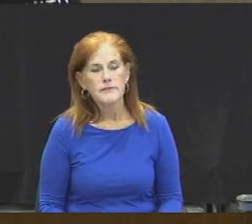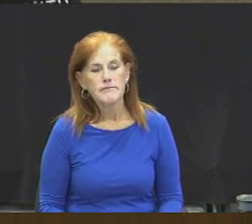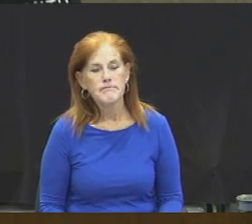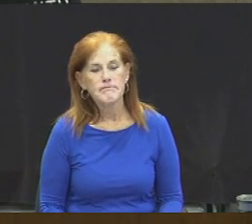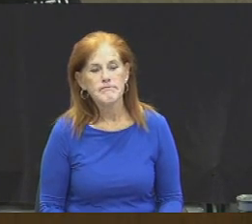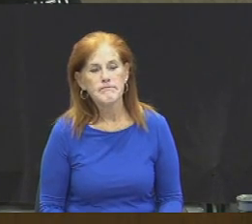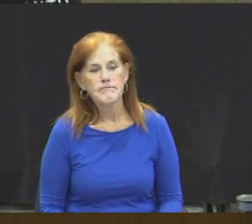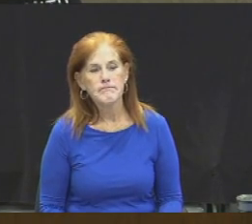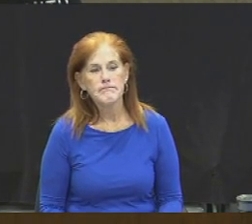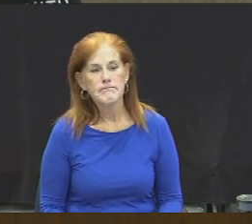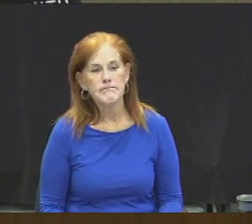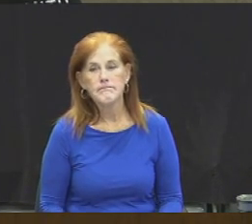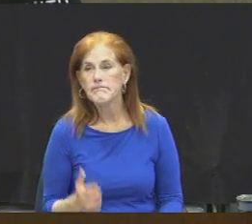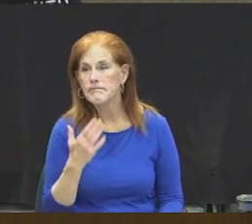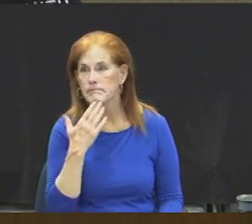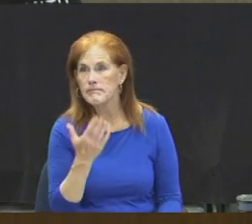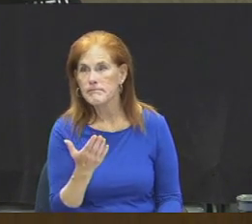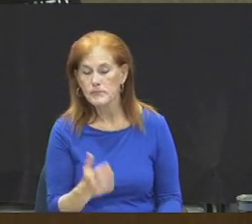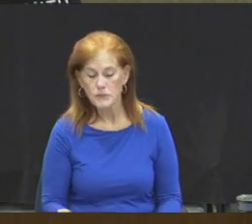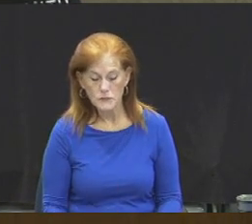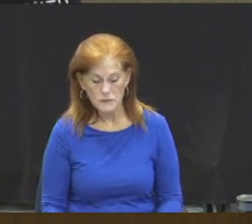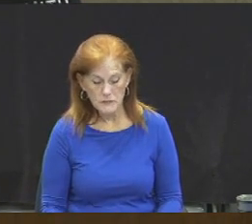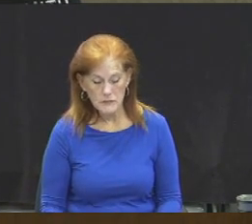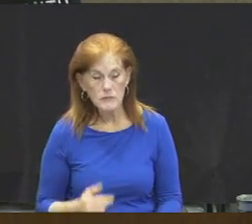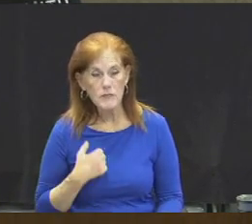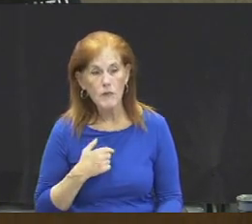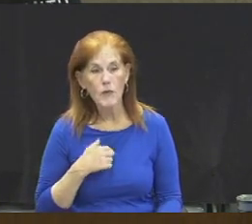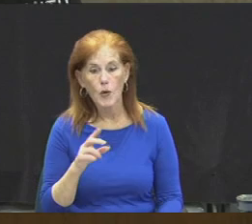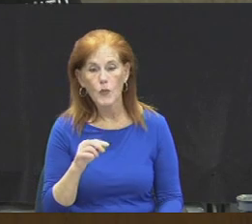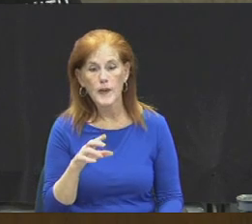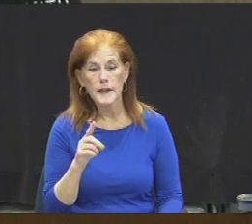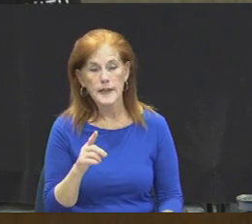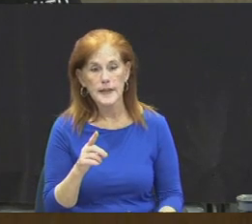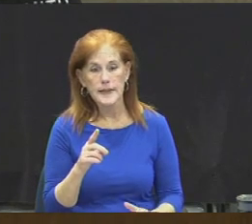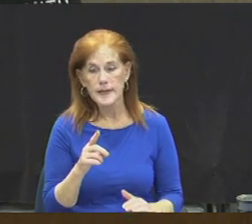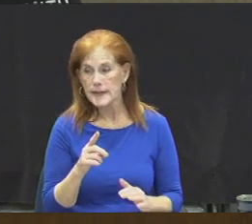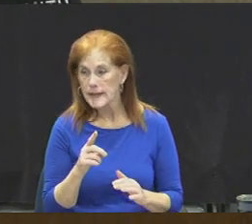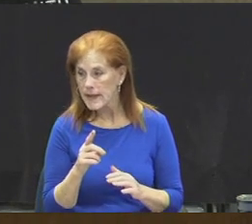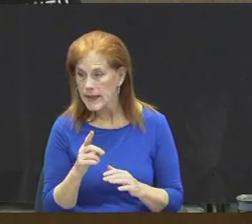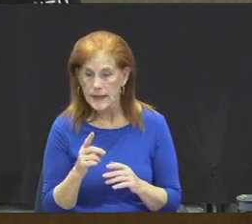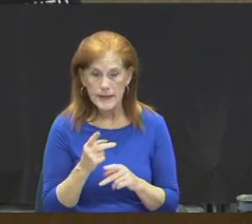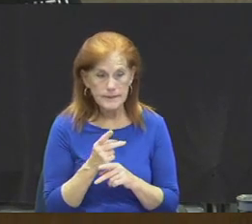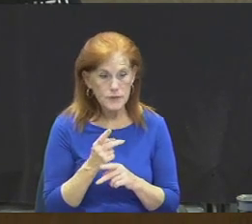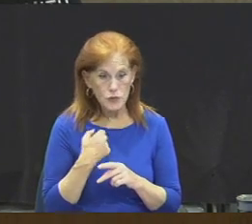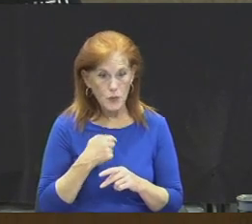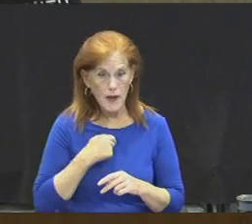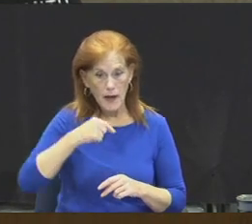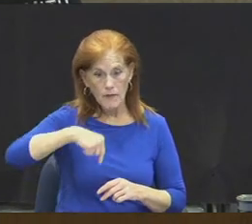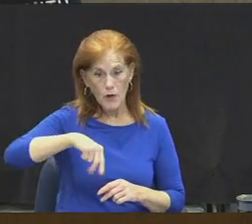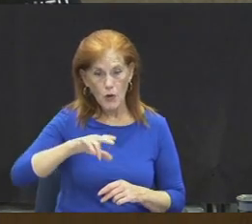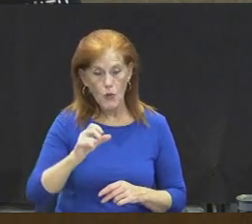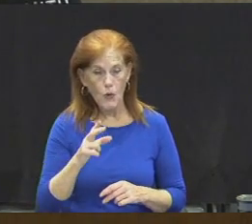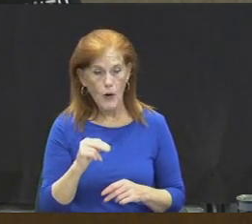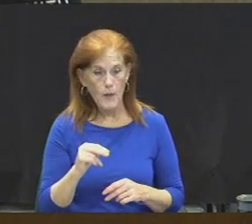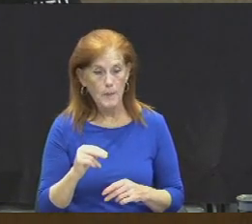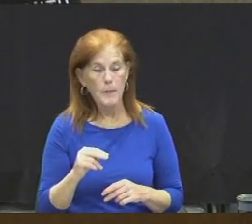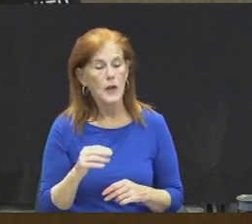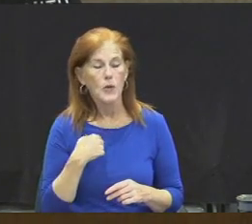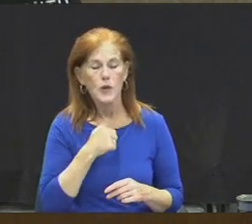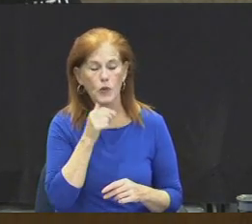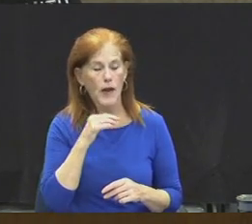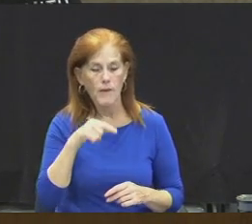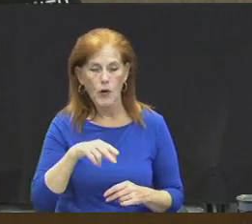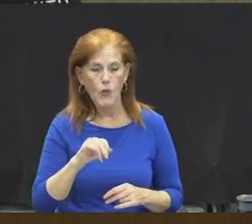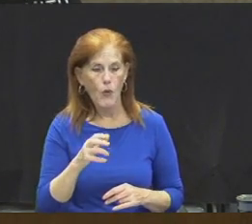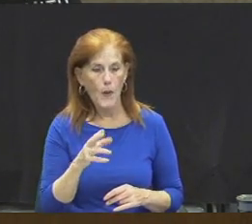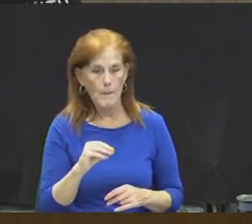let's see. Thank you. Uh, we did check to see if we had a quorum today. We don't, so we